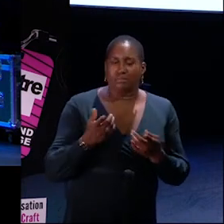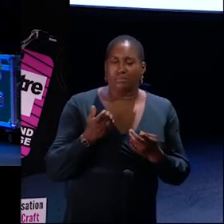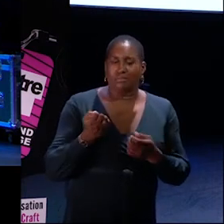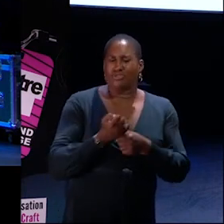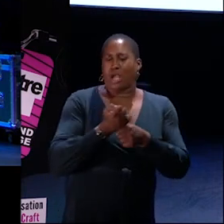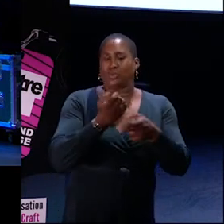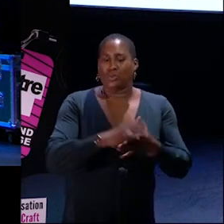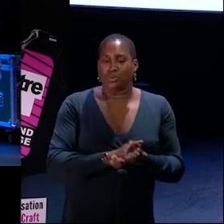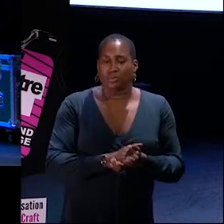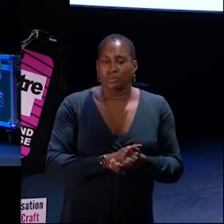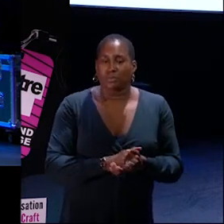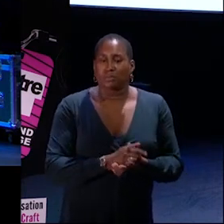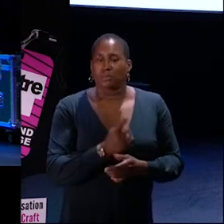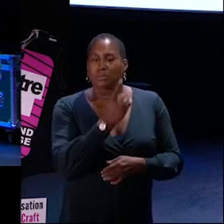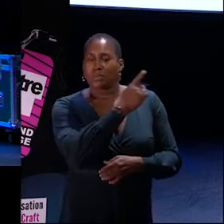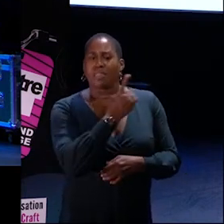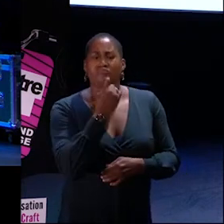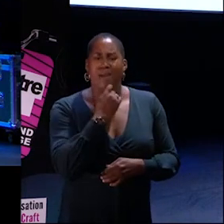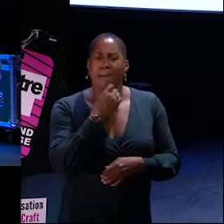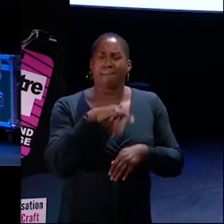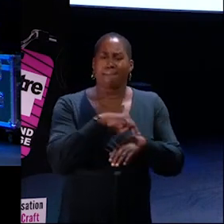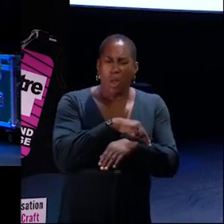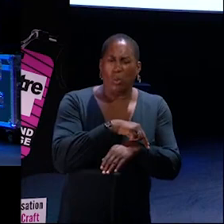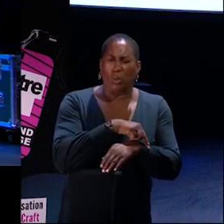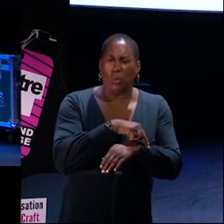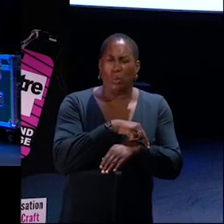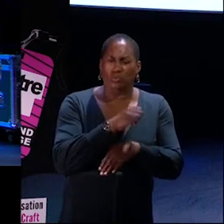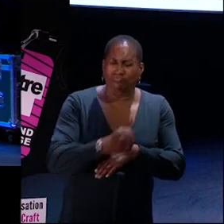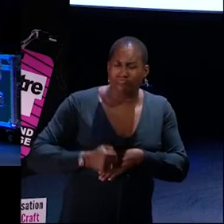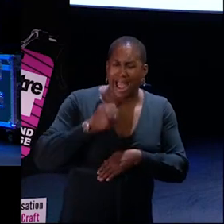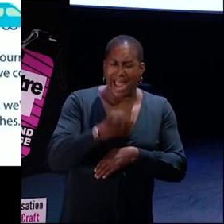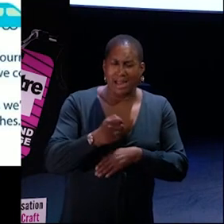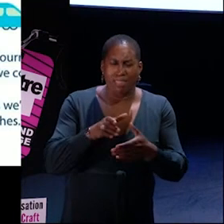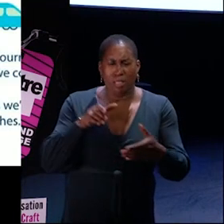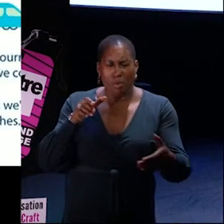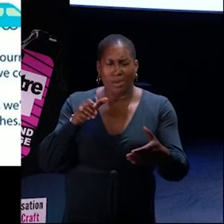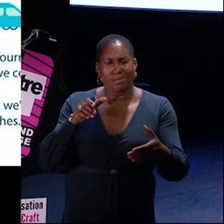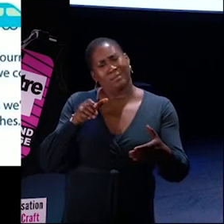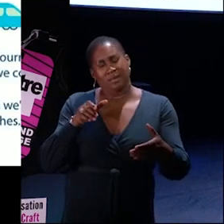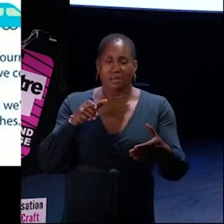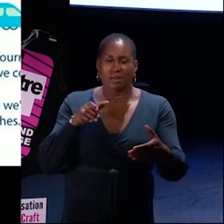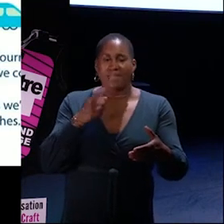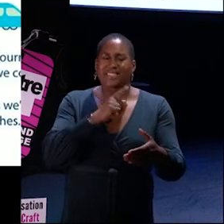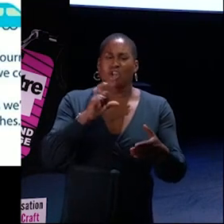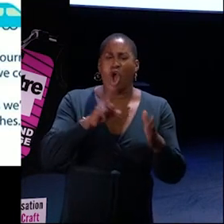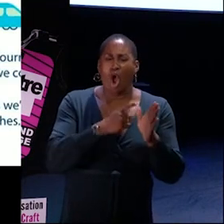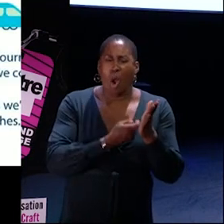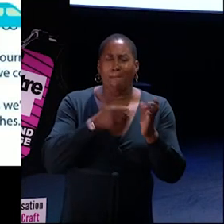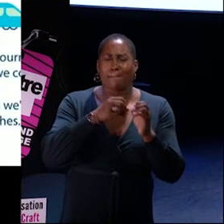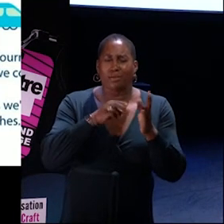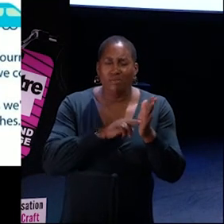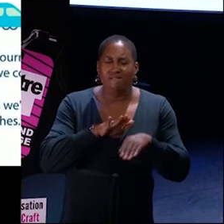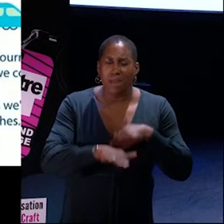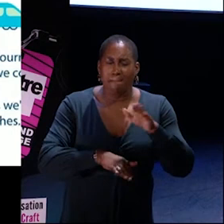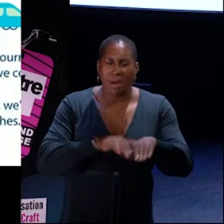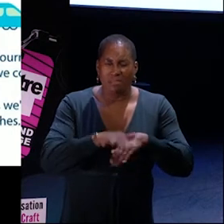This one here with the red and the blue train and lorry was. So these are our carbon footprints from previous productions.